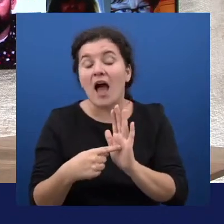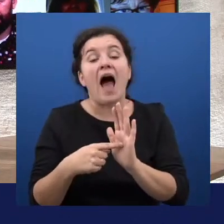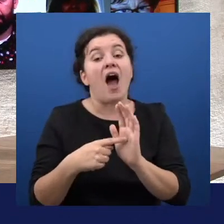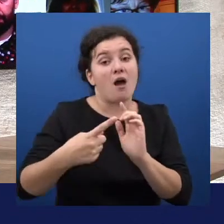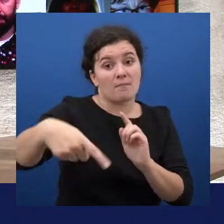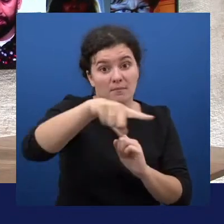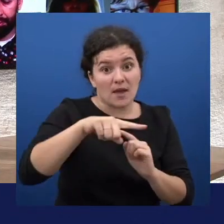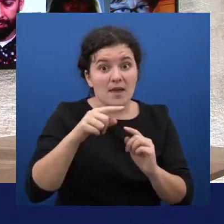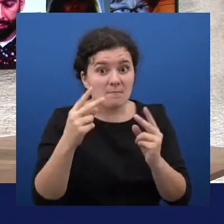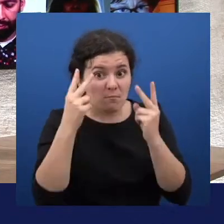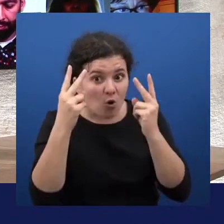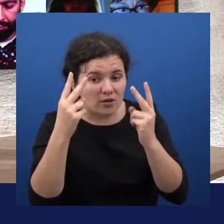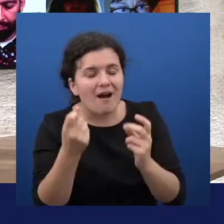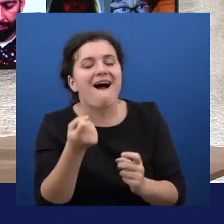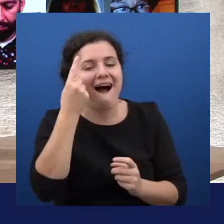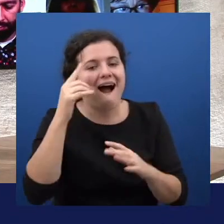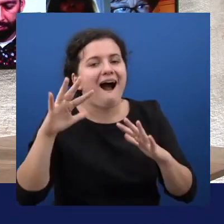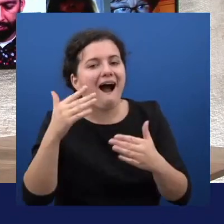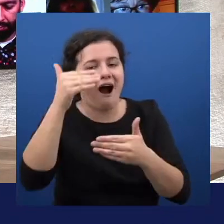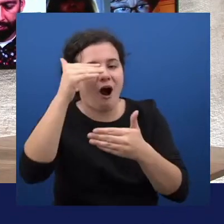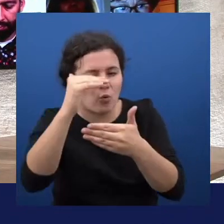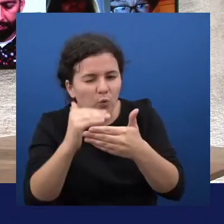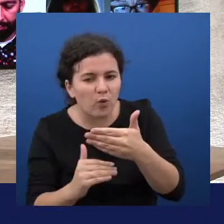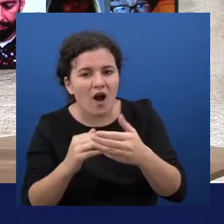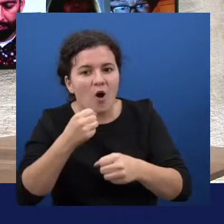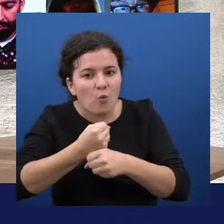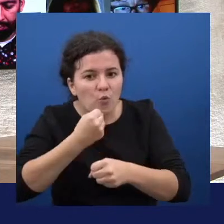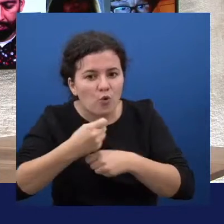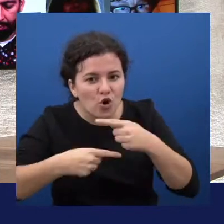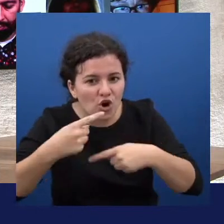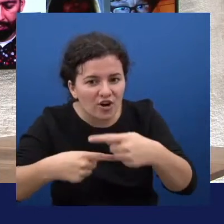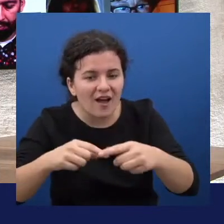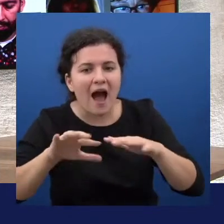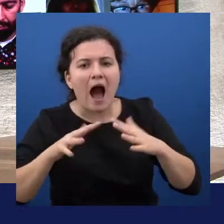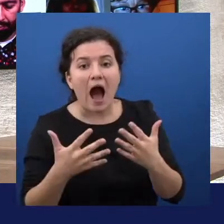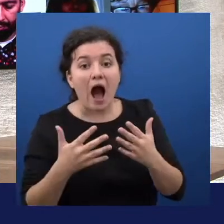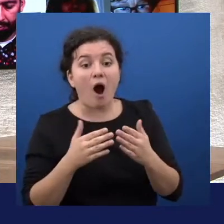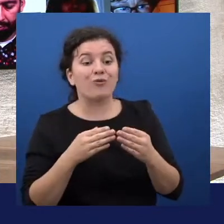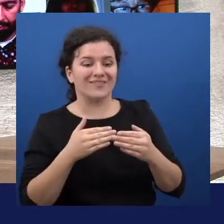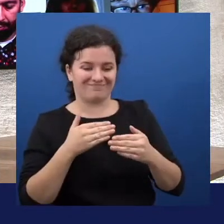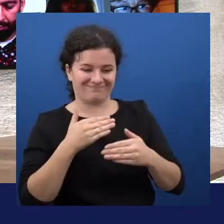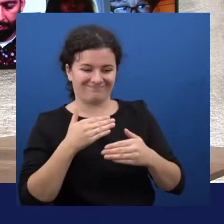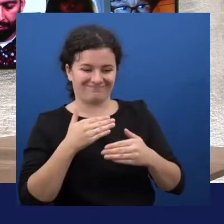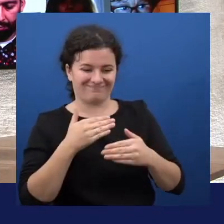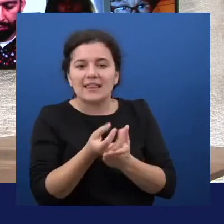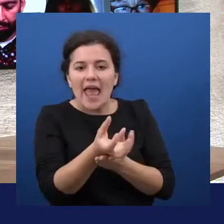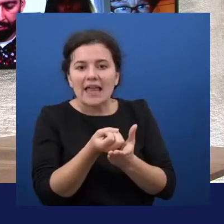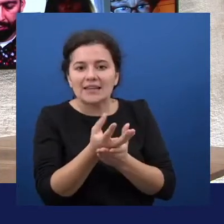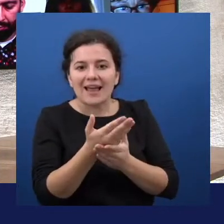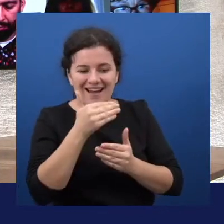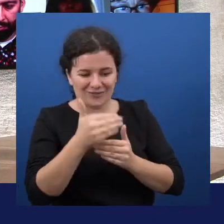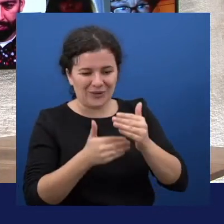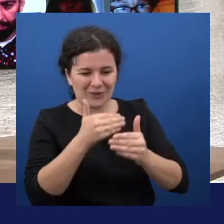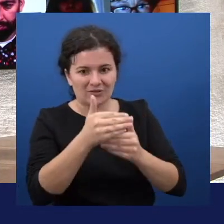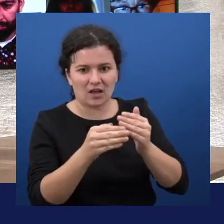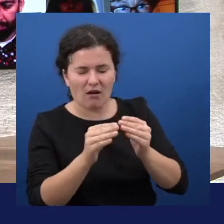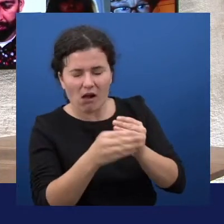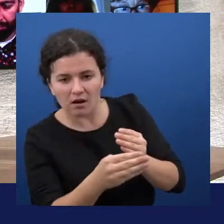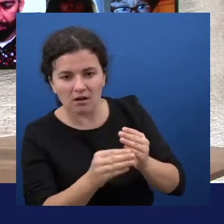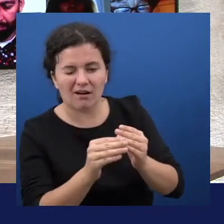and how we can figure out anomalies in our data, whether we